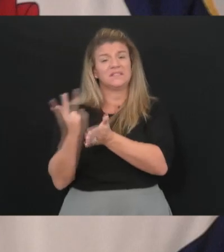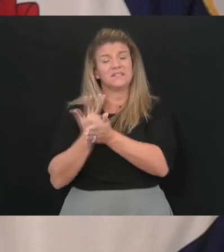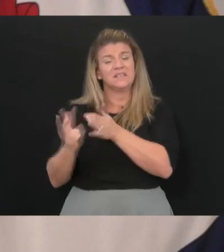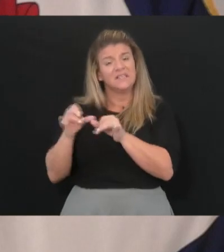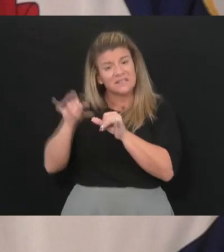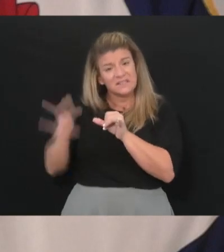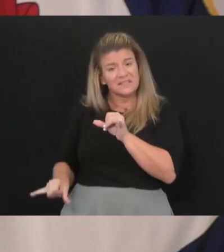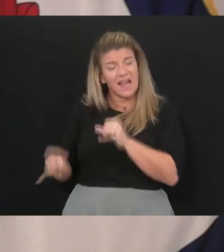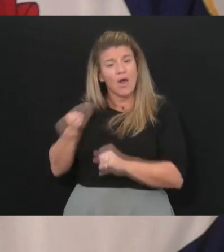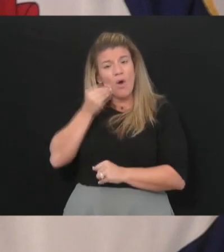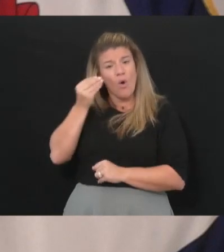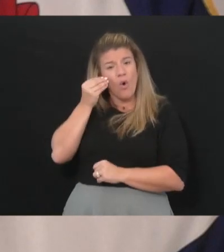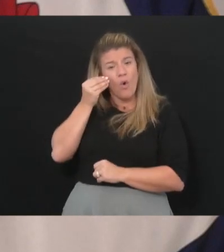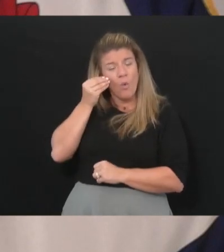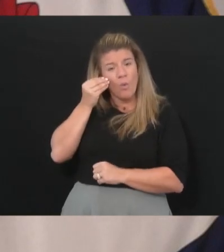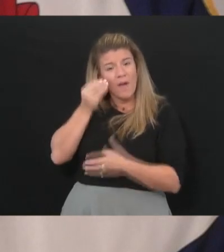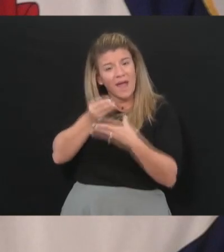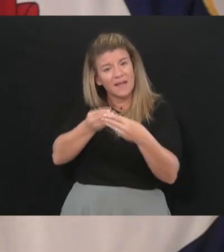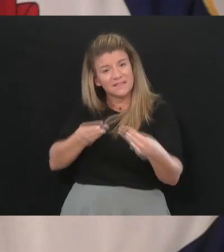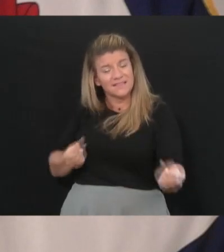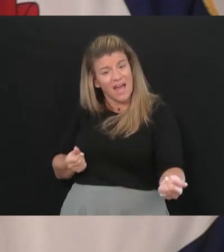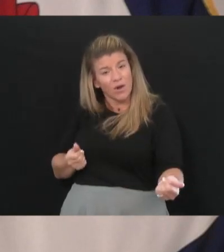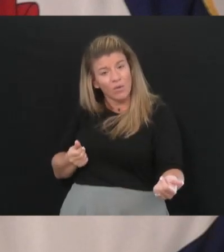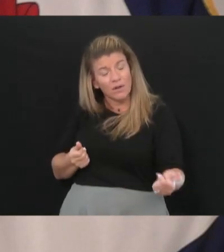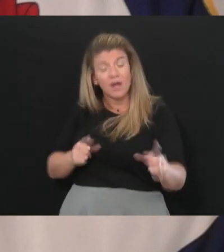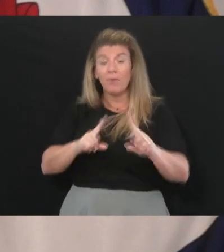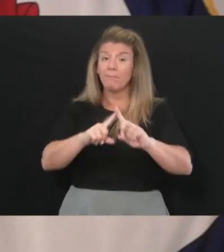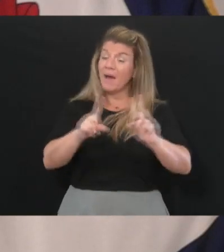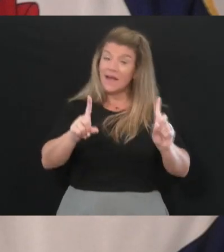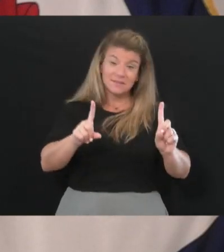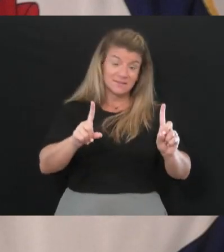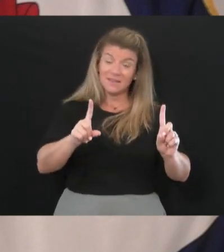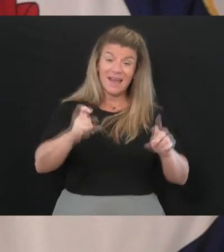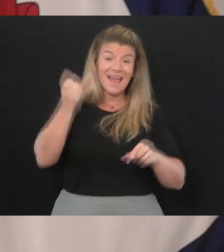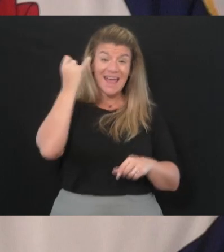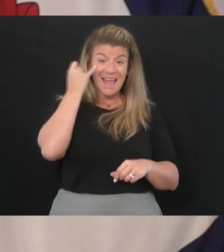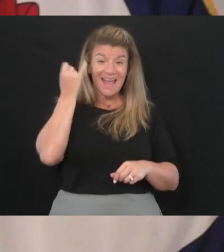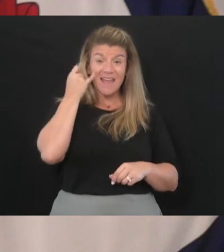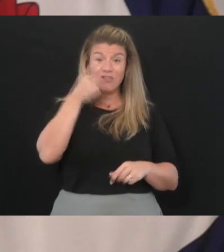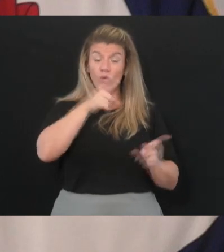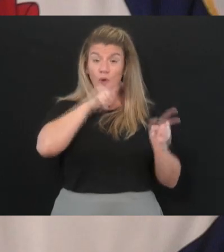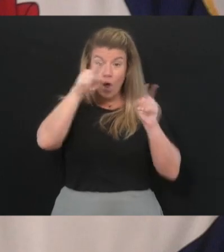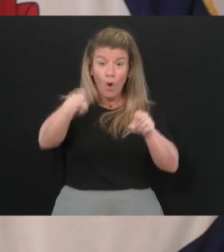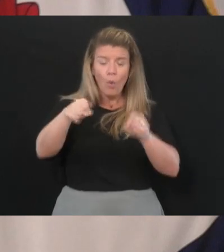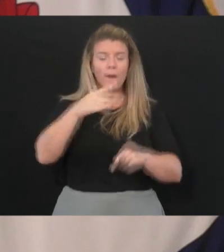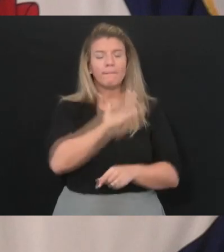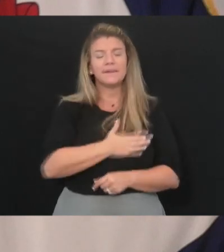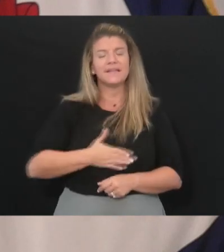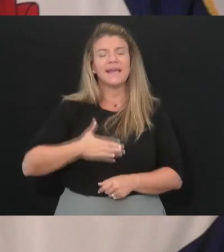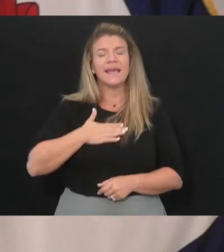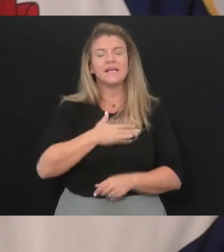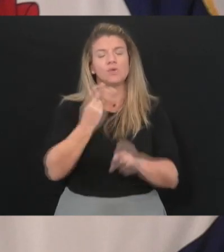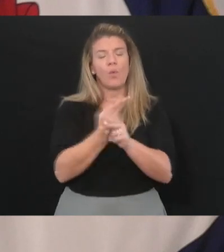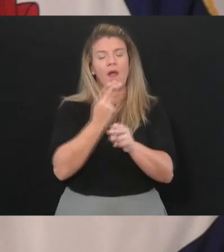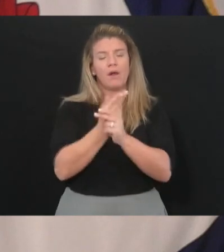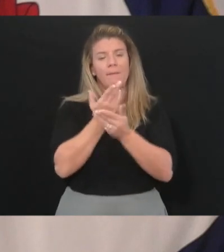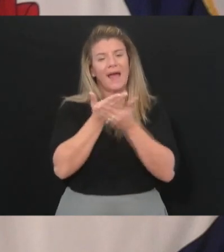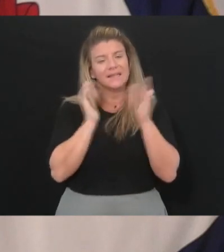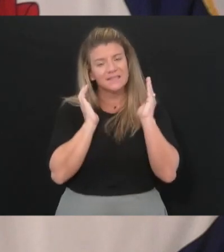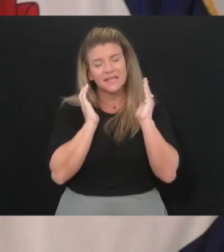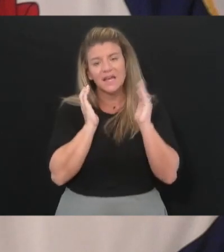try to settle down. But whatever you do, if you go, please wear a mask. Please, let's just